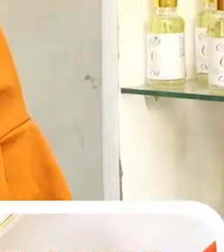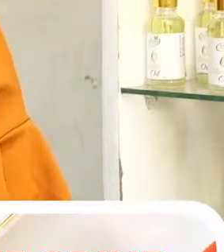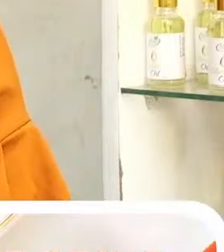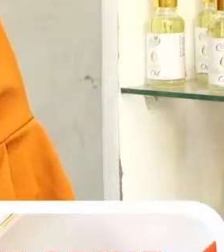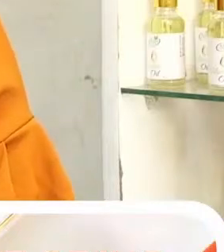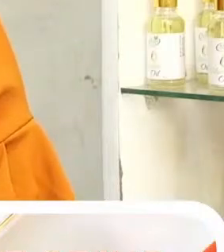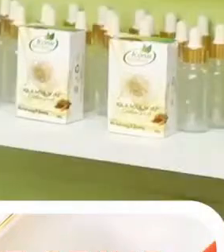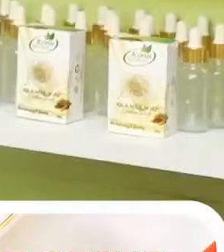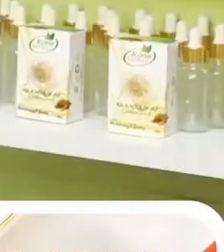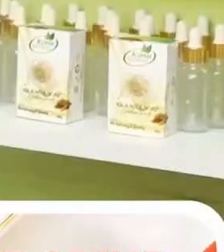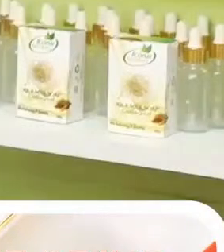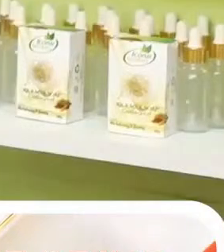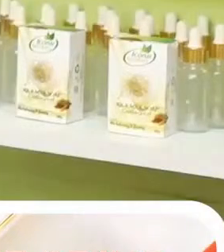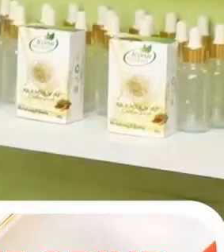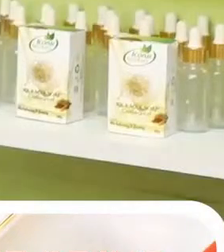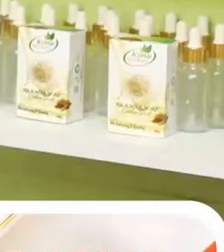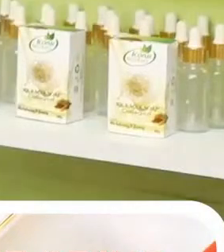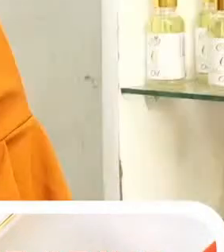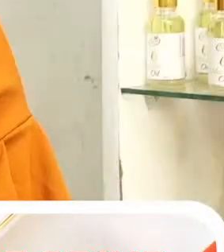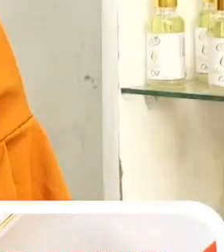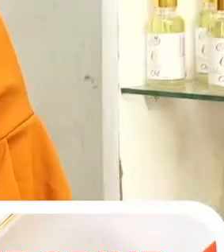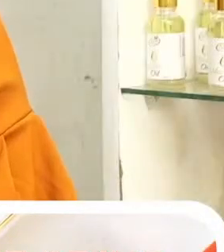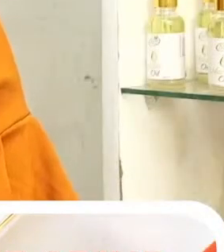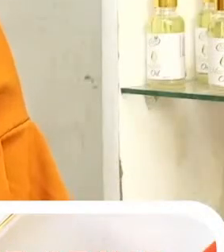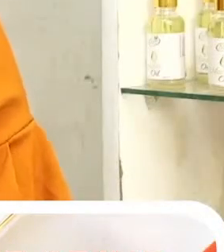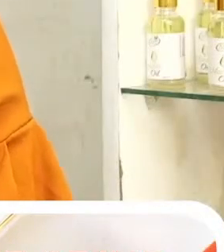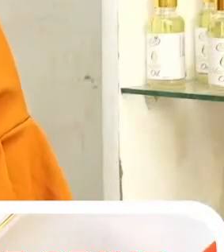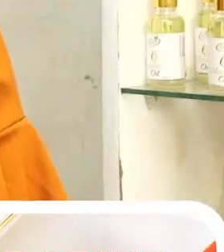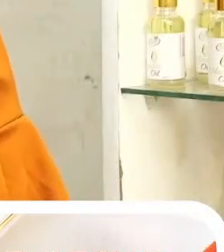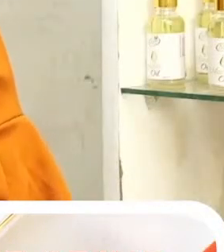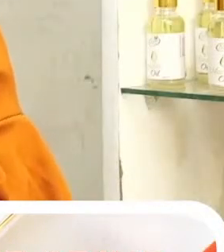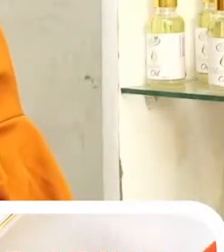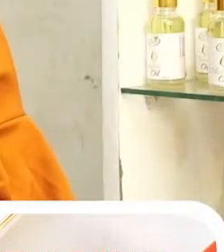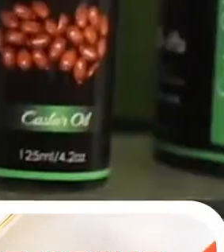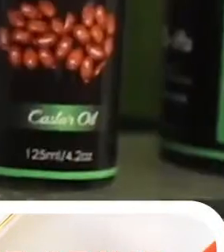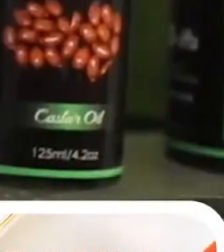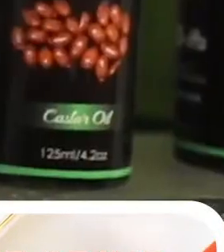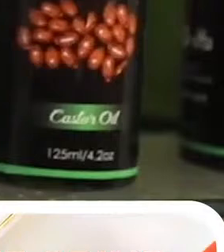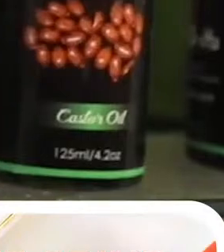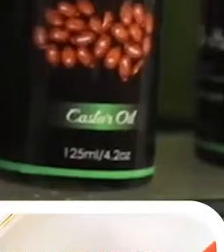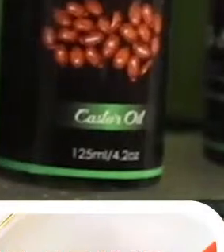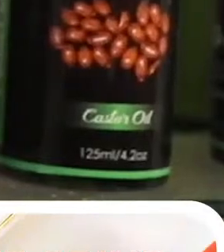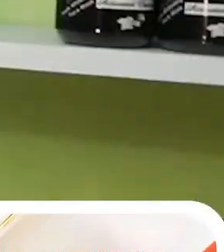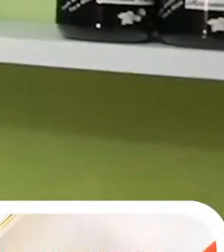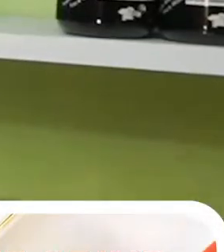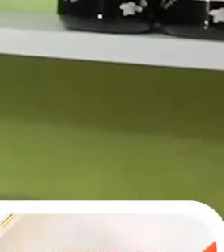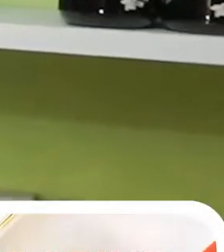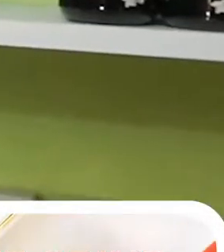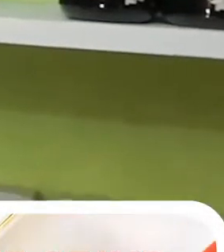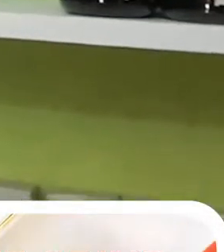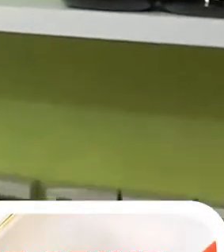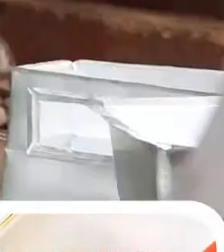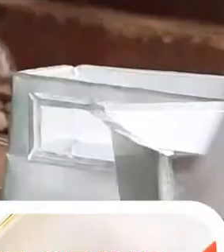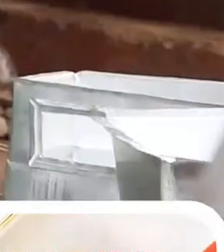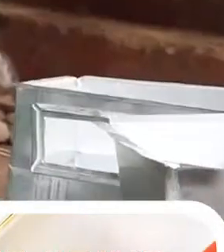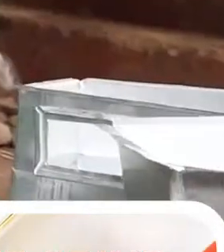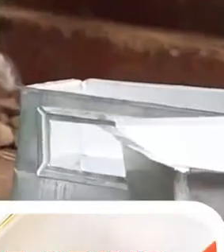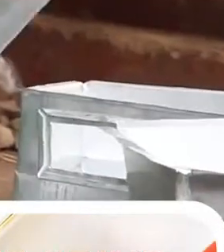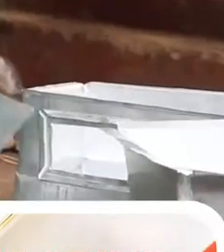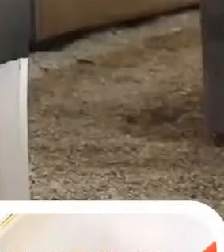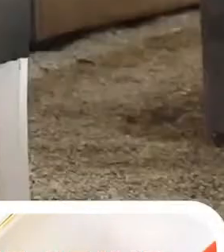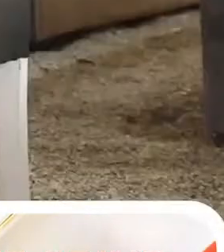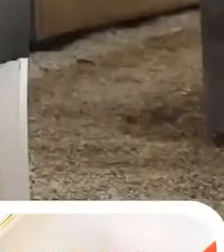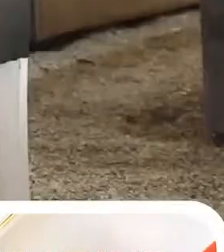going on a sales venture, looking for stockists, door to door. On